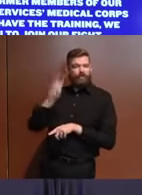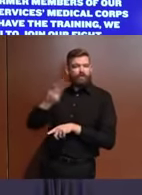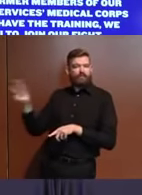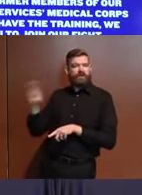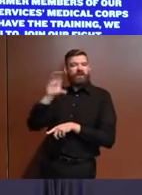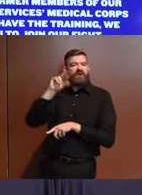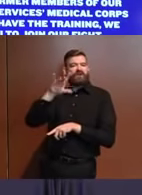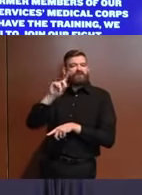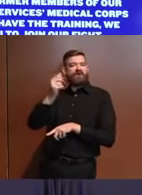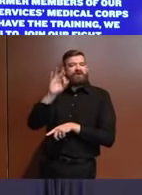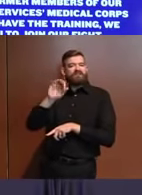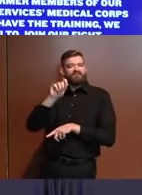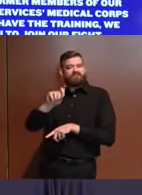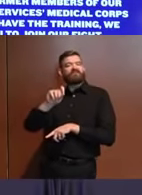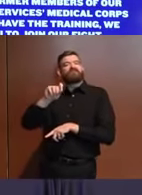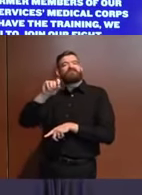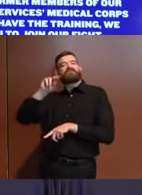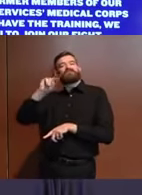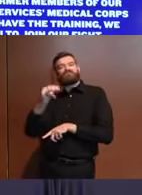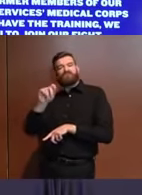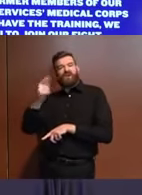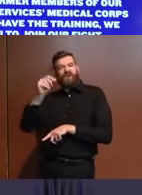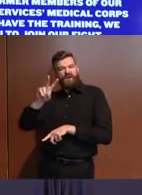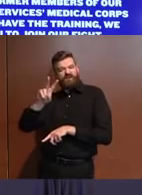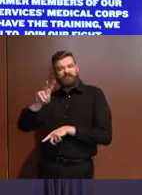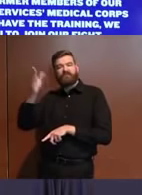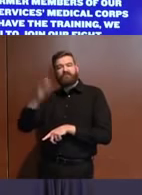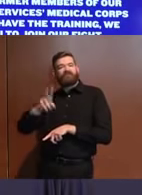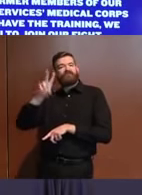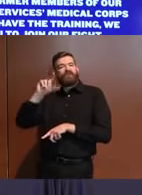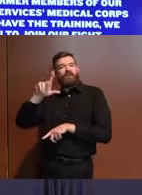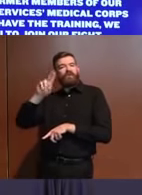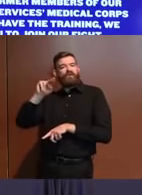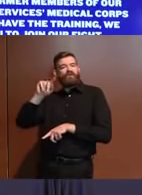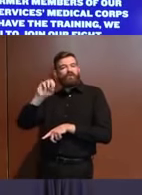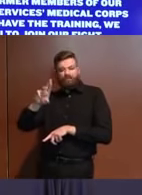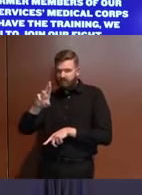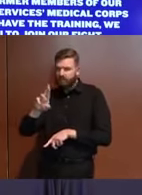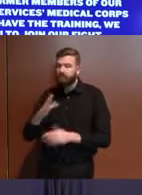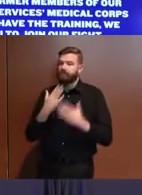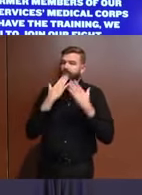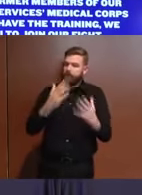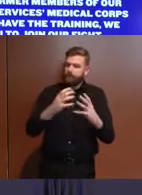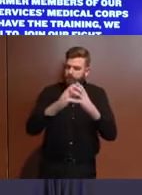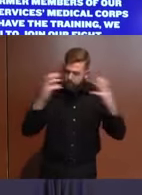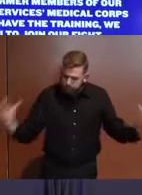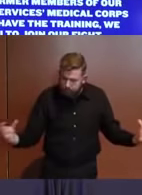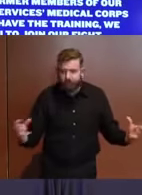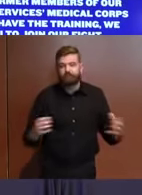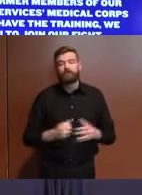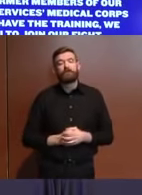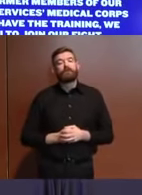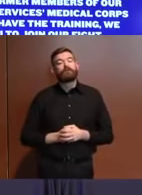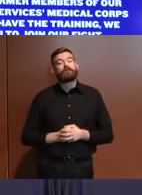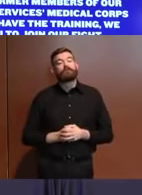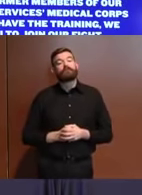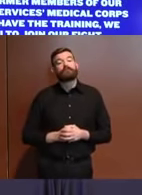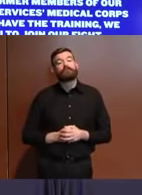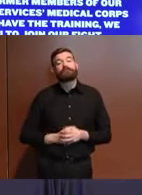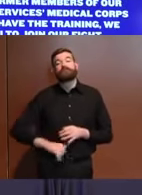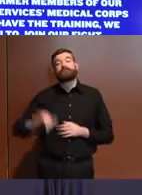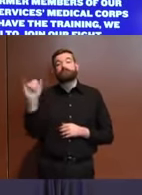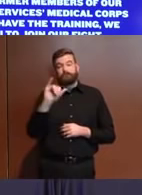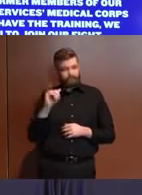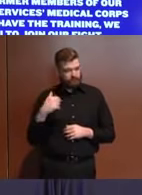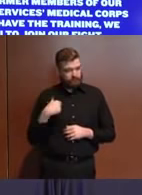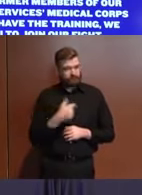covid19.nj.gov/volunteer, and I cannot thank you enough in advance. Additionally, we continue accepting donations of